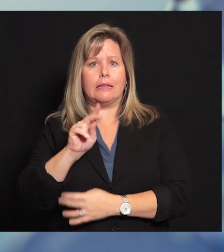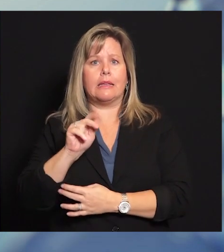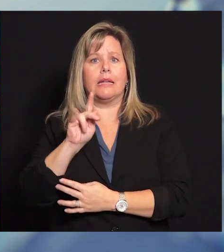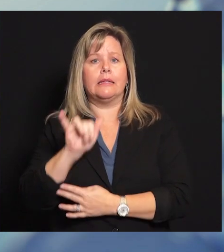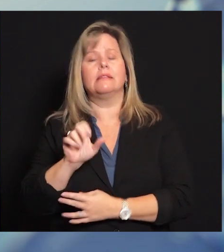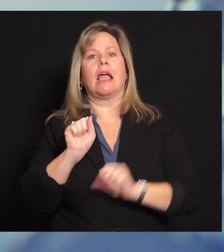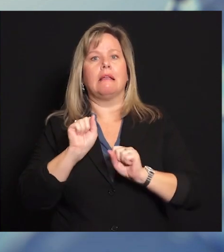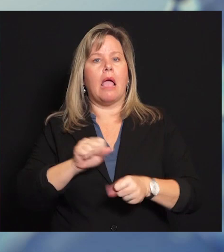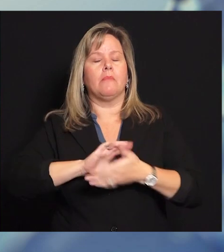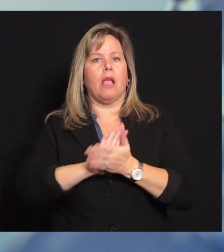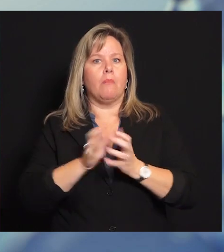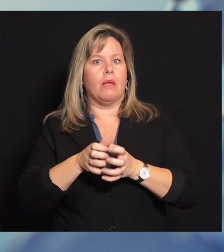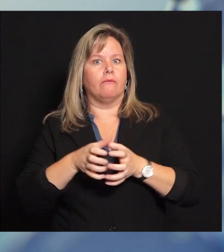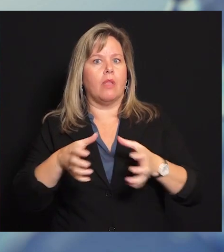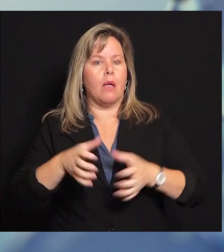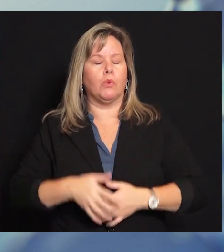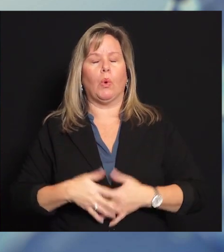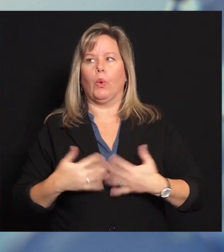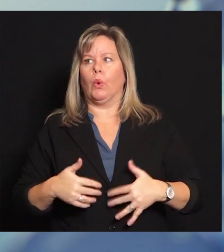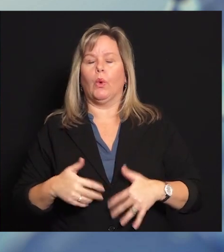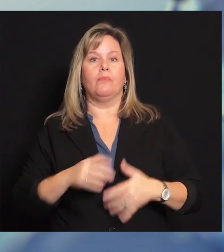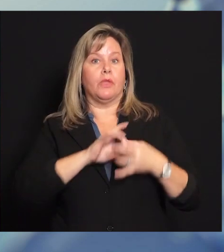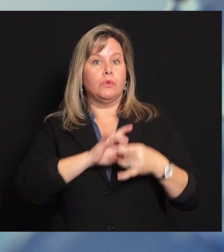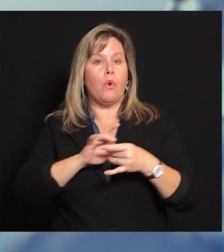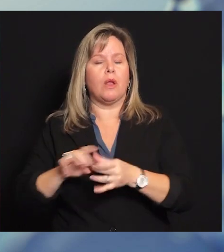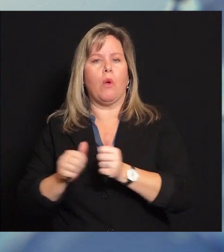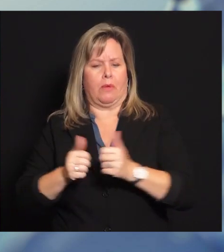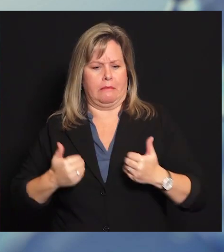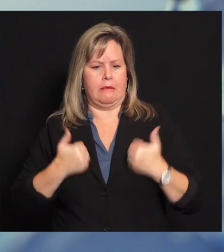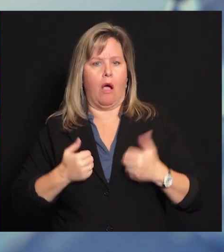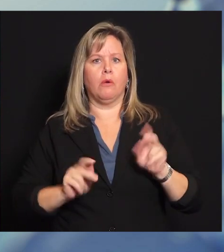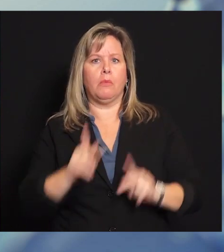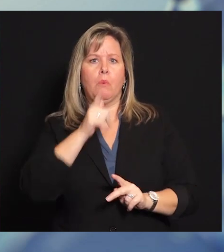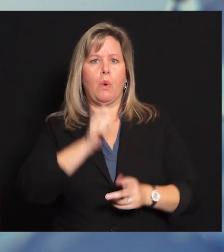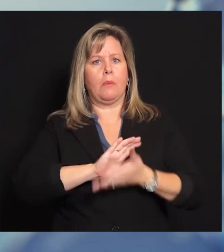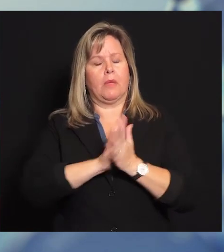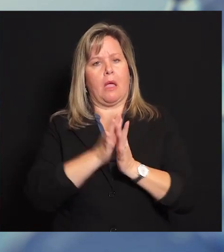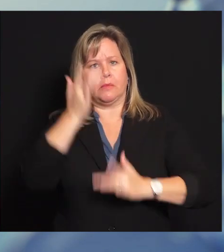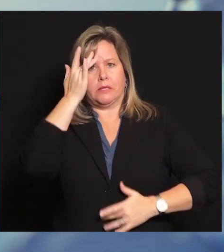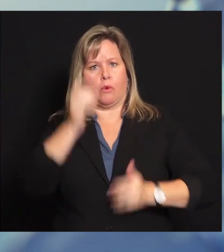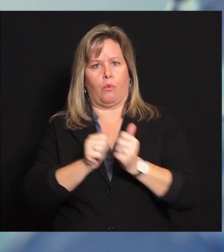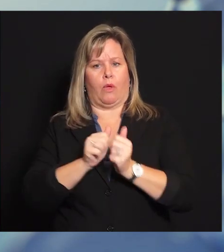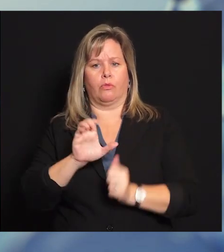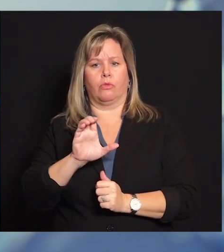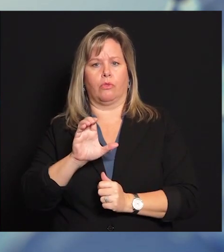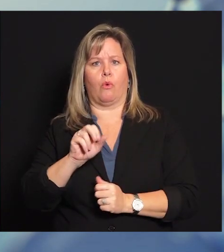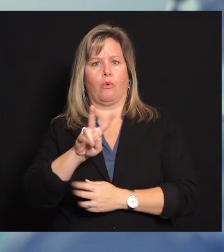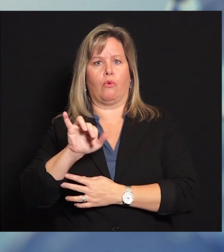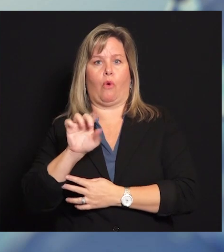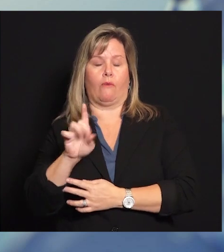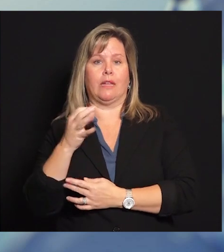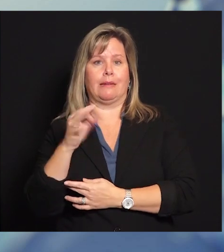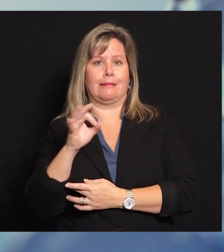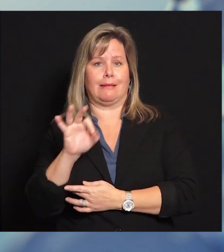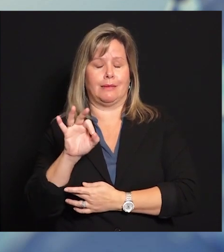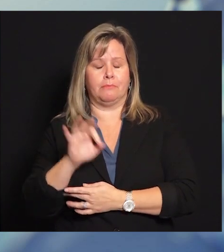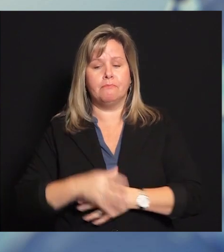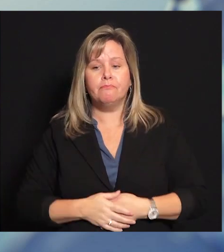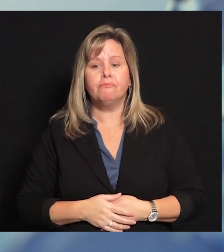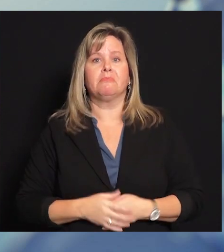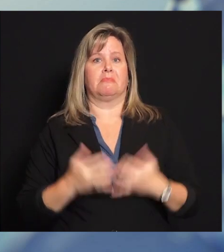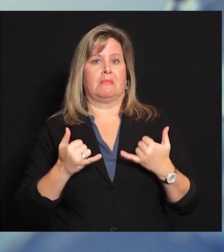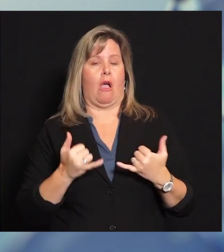more about this rare condition and its association with young people who have had COVID-19. After 5 days in the hospital, Bowman is